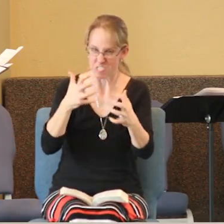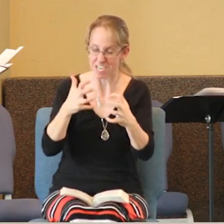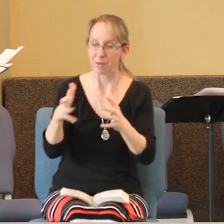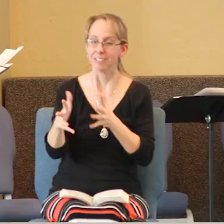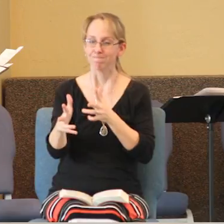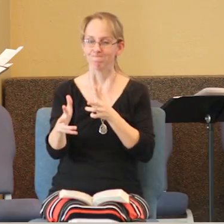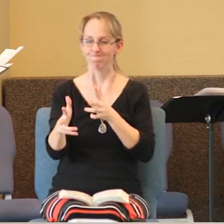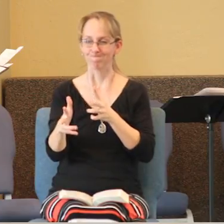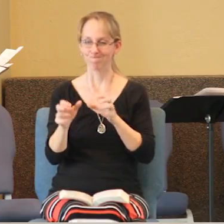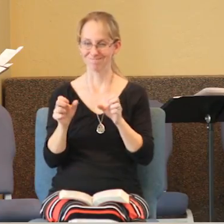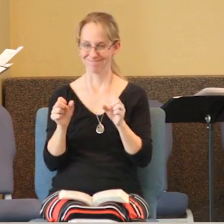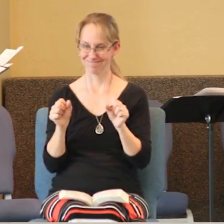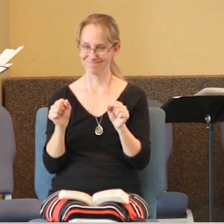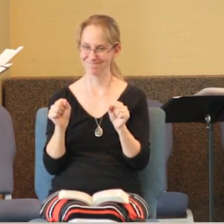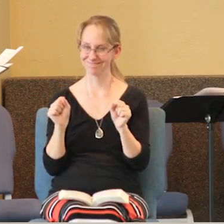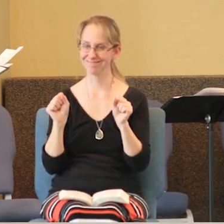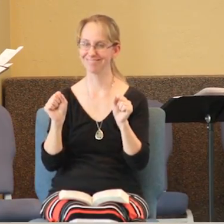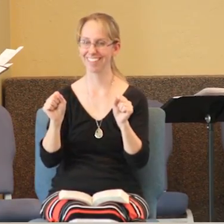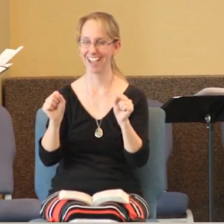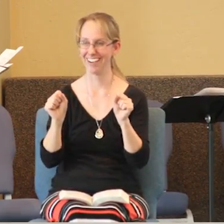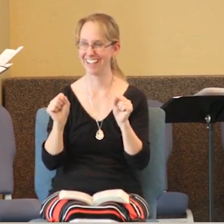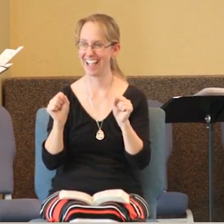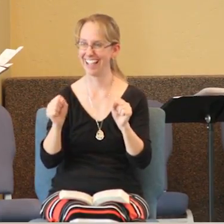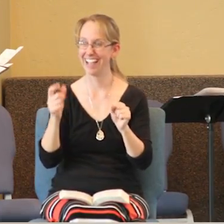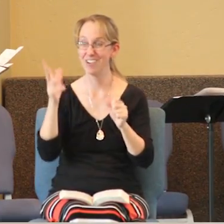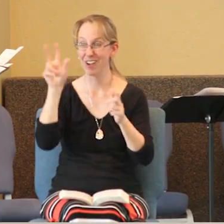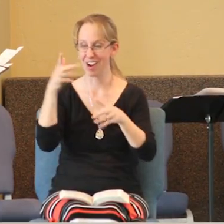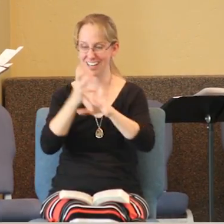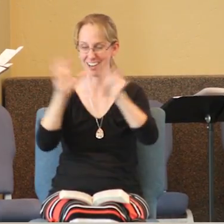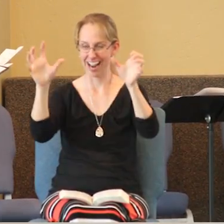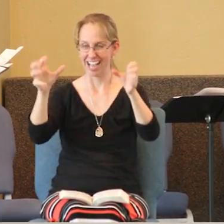that hears, and certainly put your hands down.